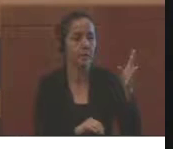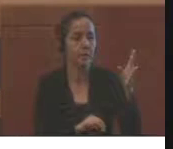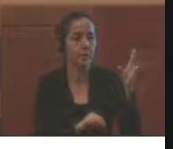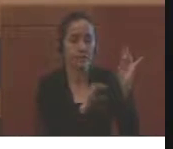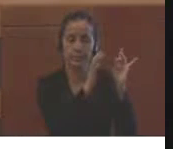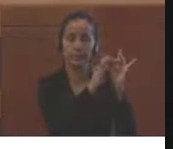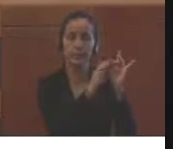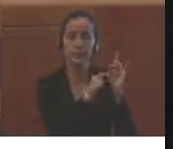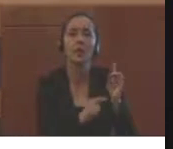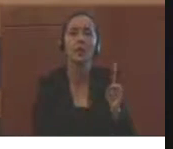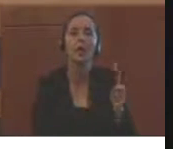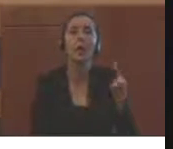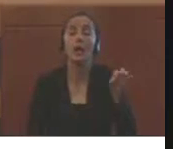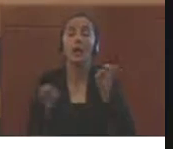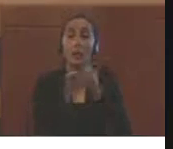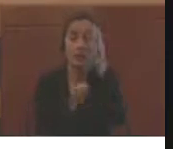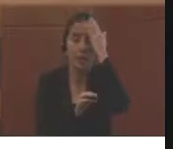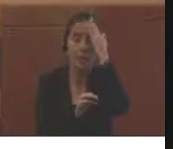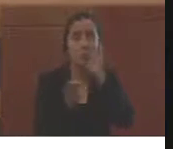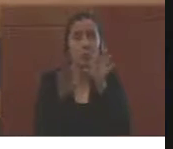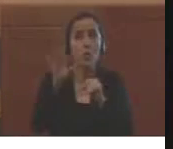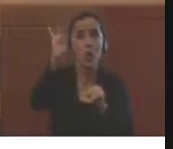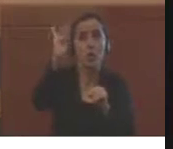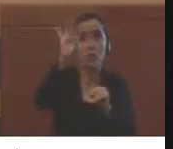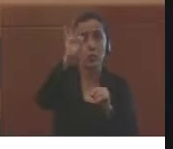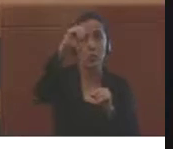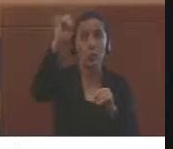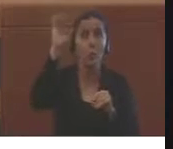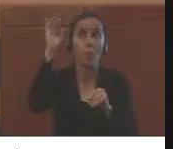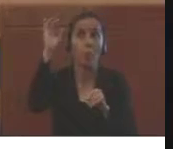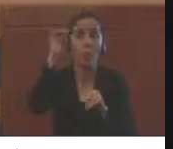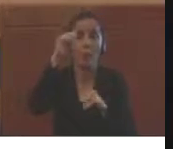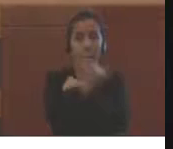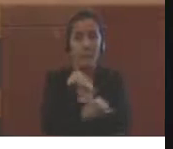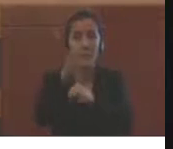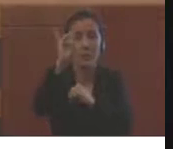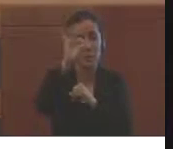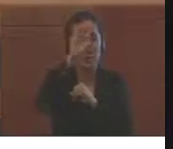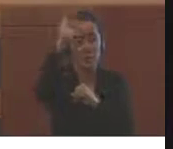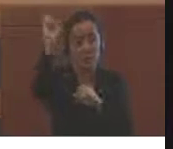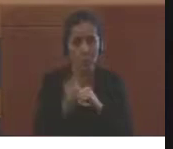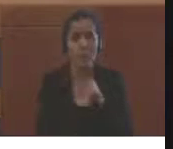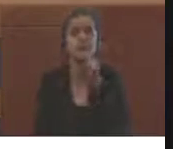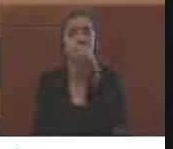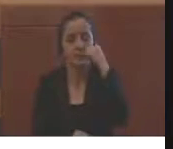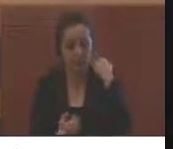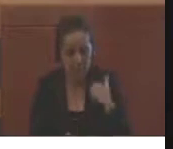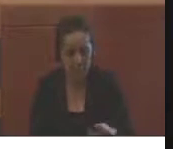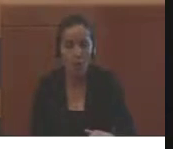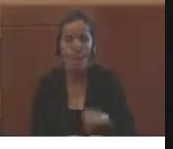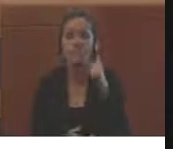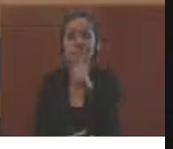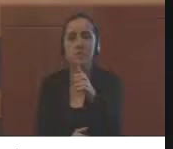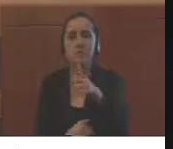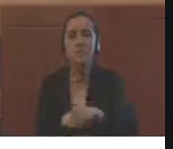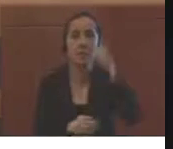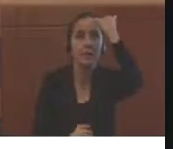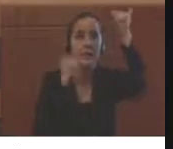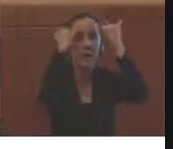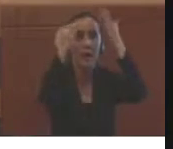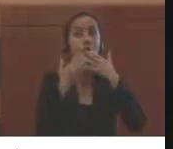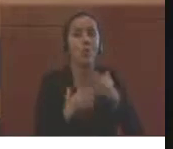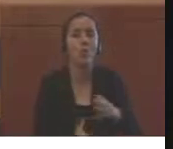8. Note that 89% of the countries in the Americas are implementing national initiatives on